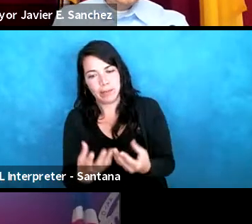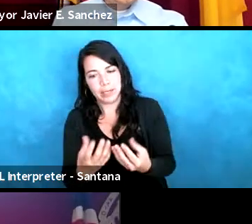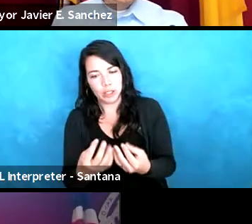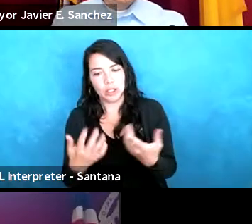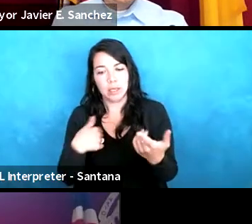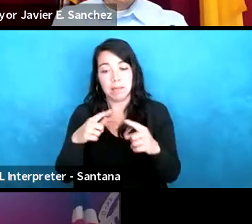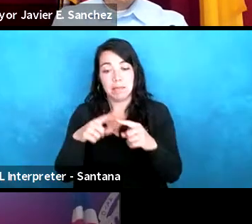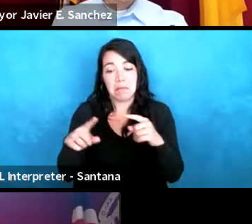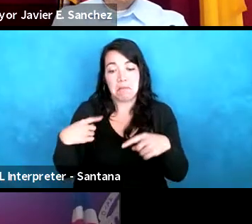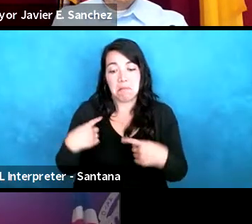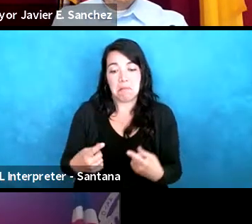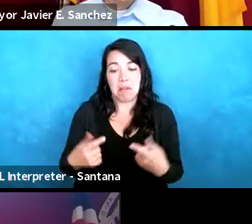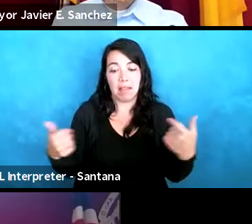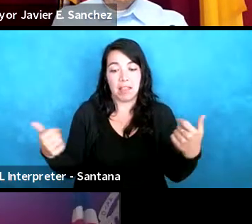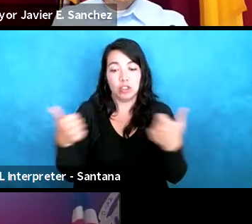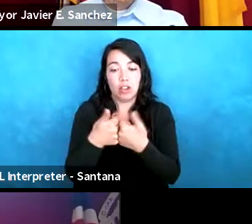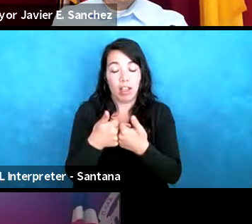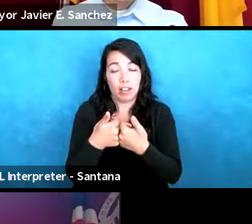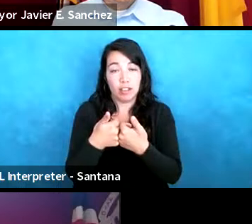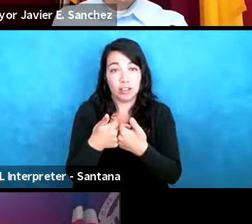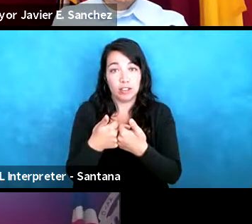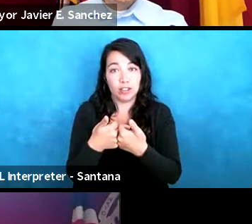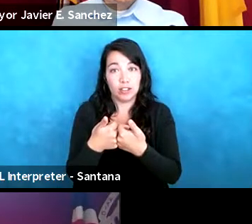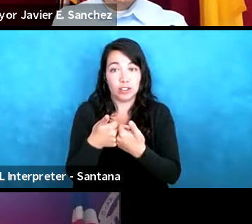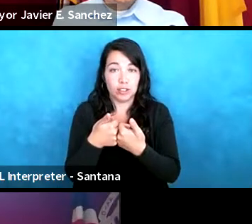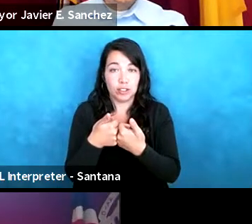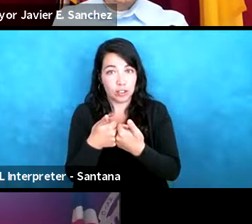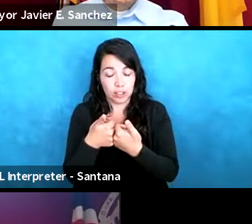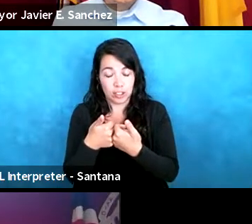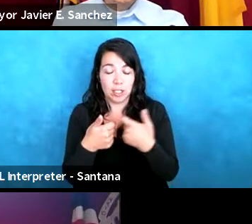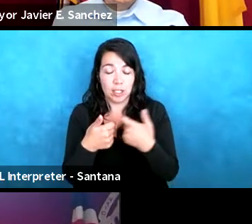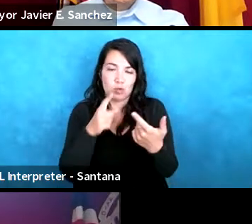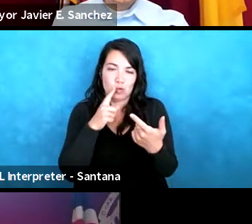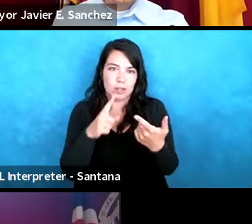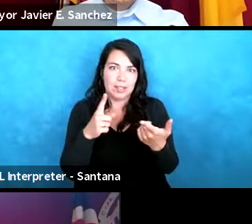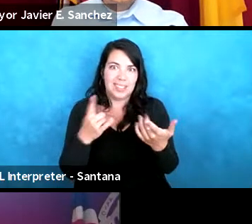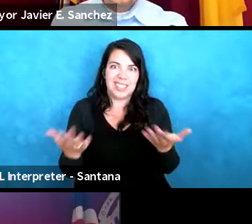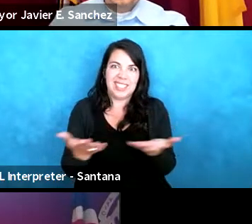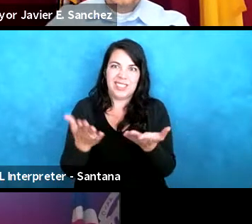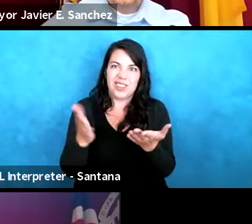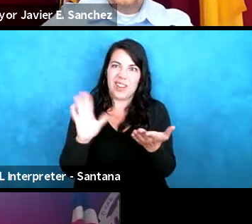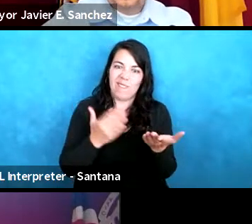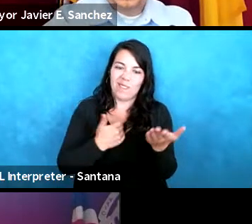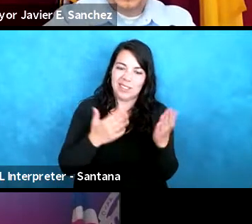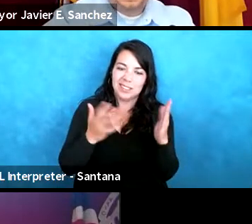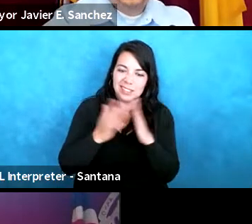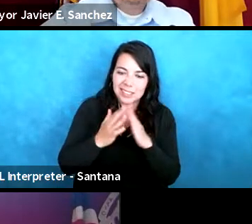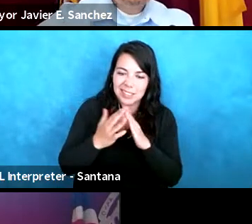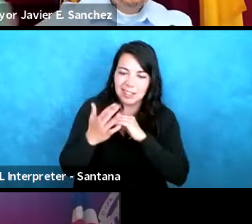the lack of reliable broadband service in our city, in our county.